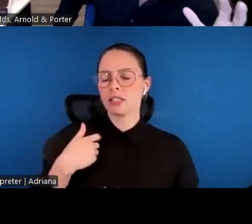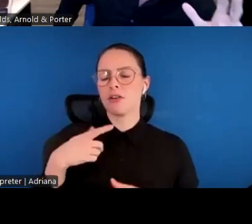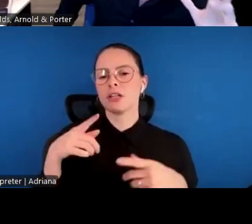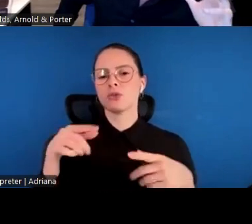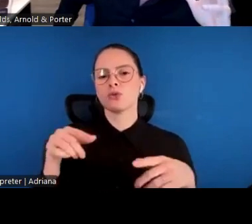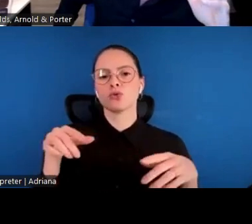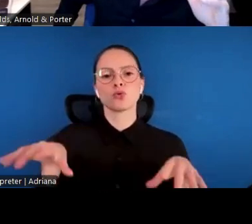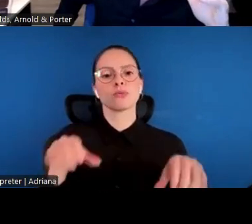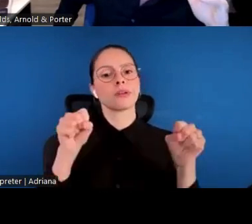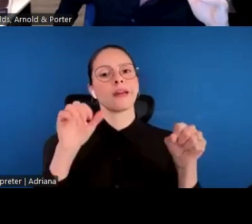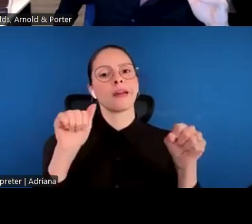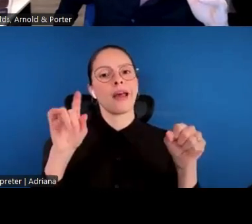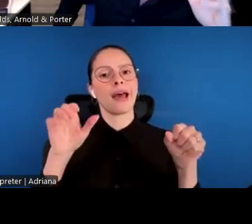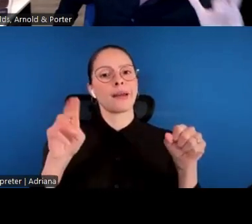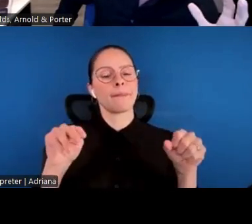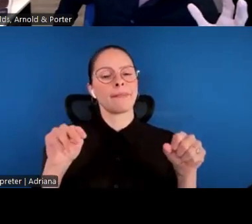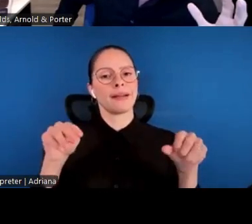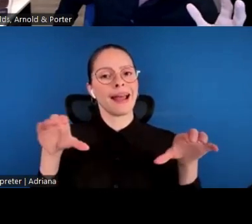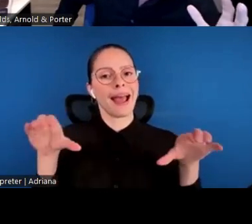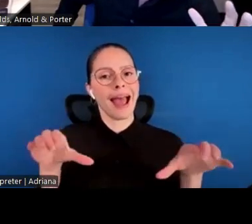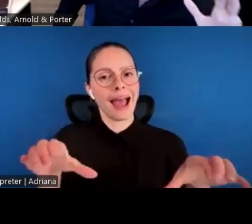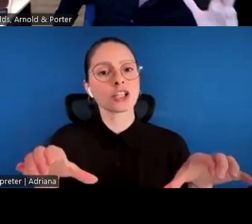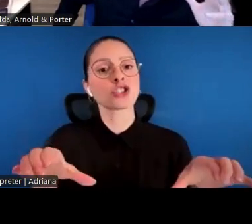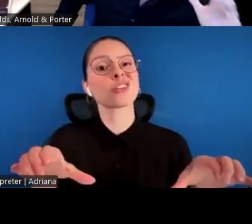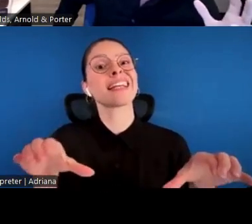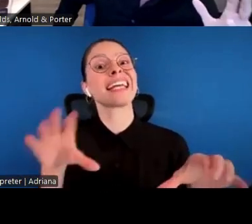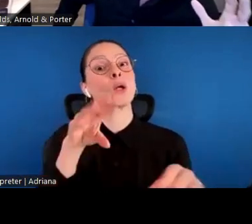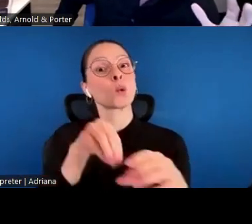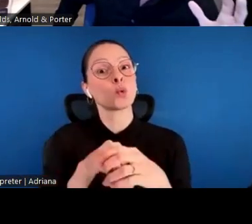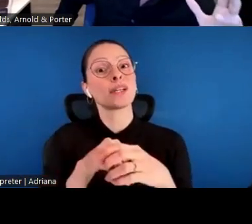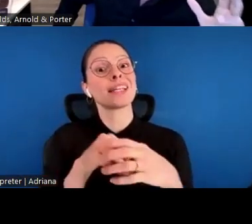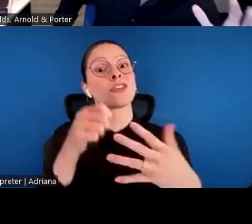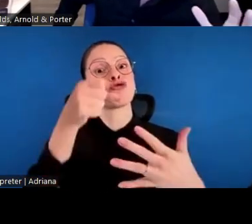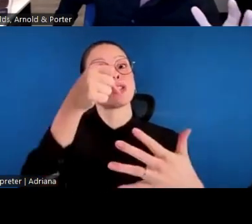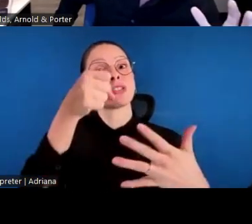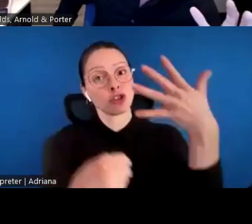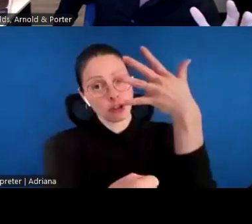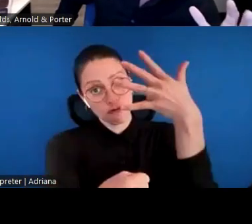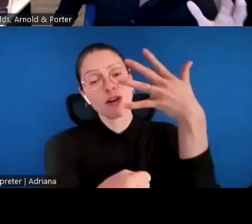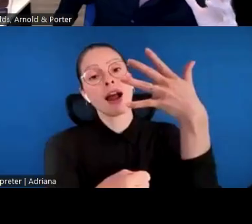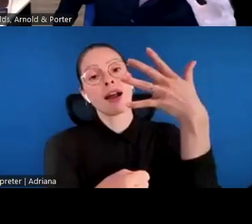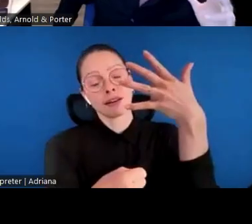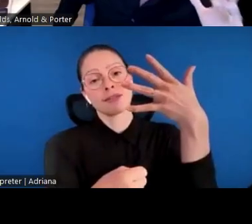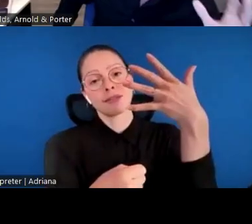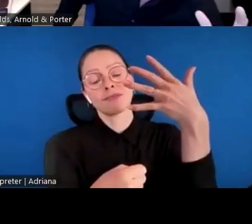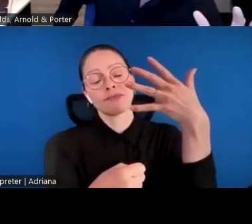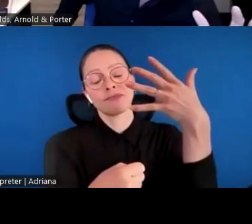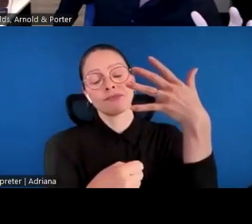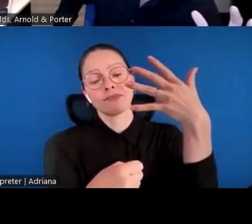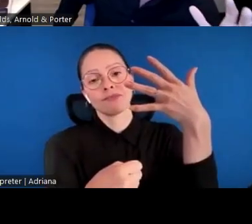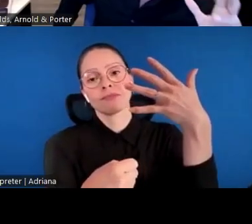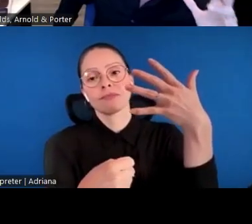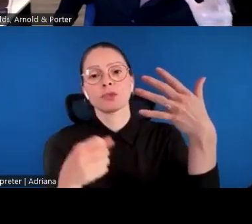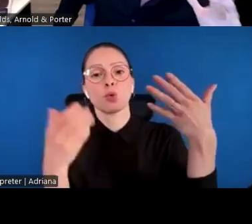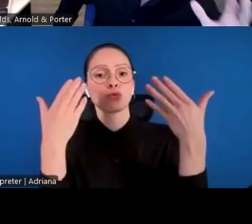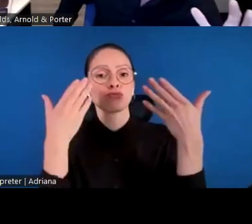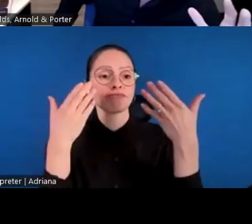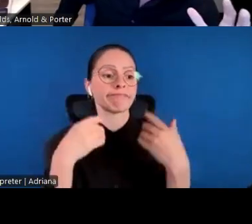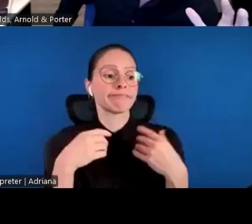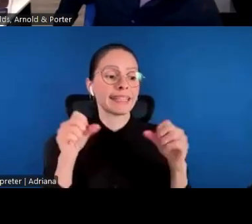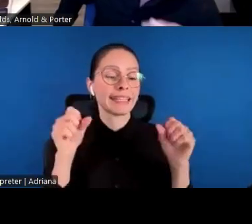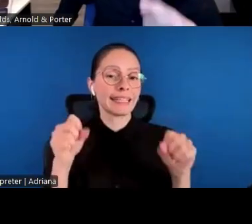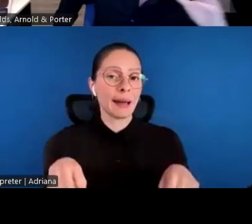action, including reduction in rank and characterization of service. So a general discharge and other